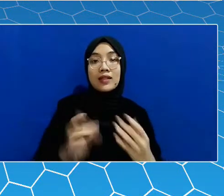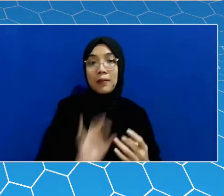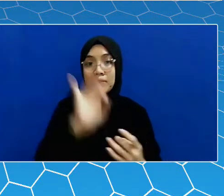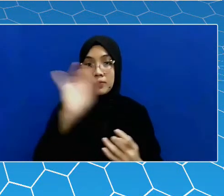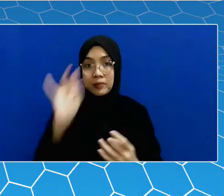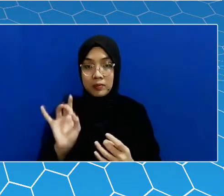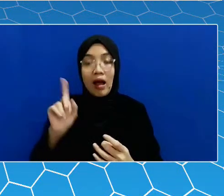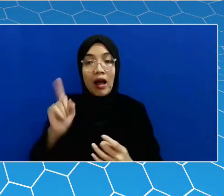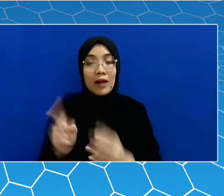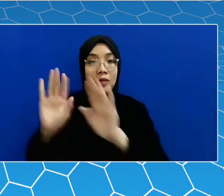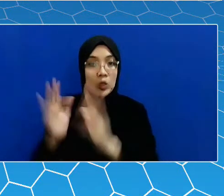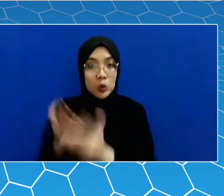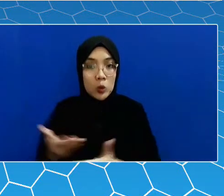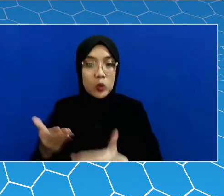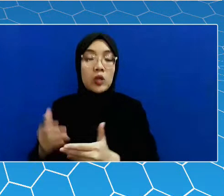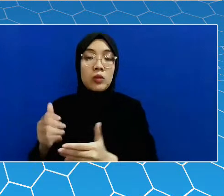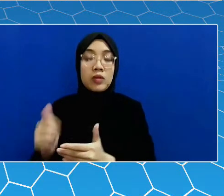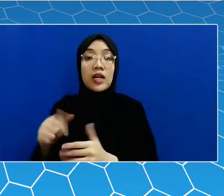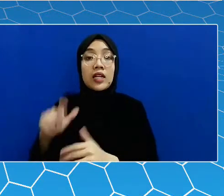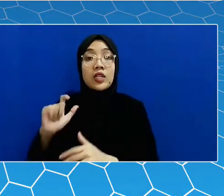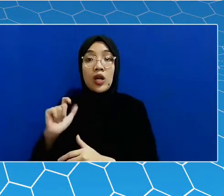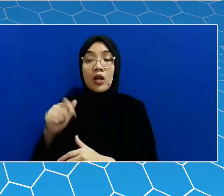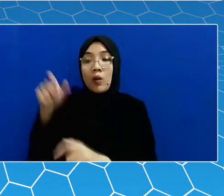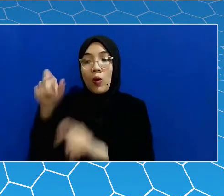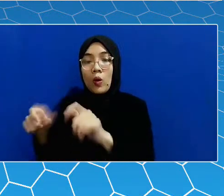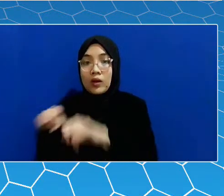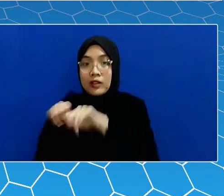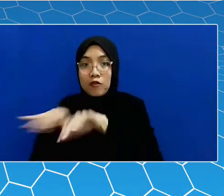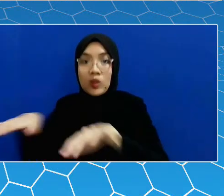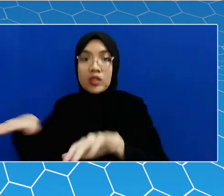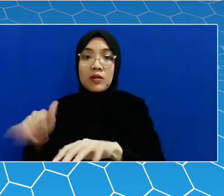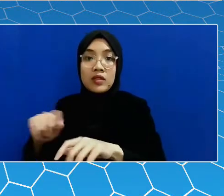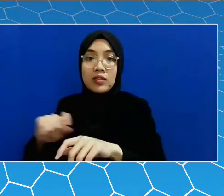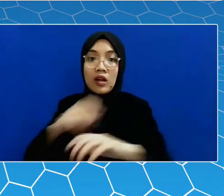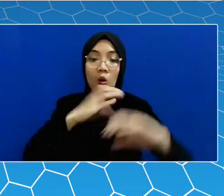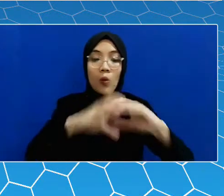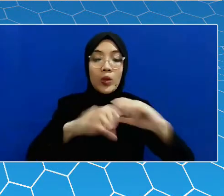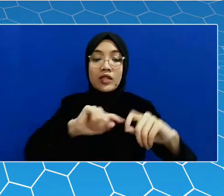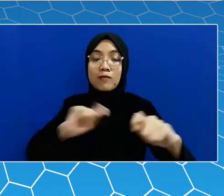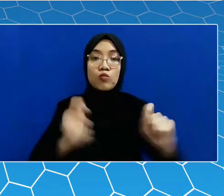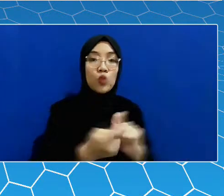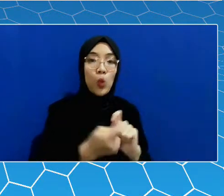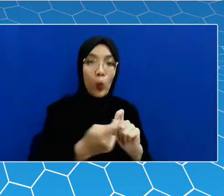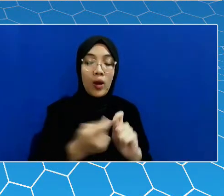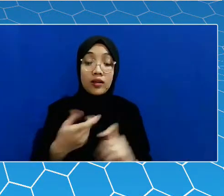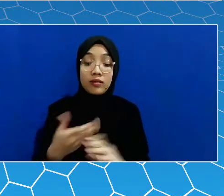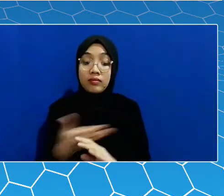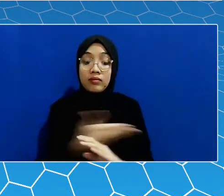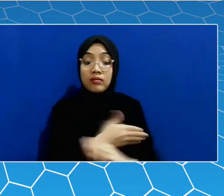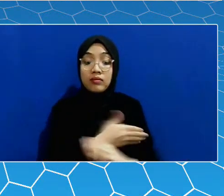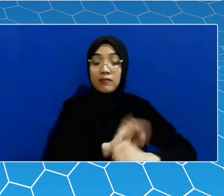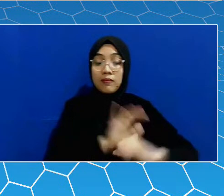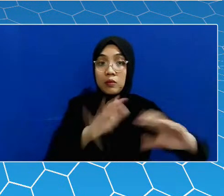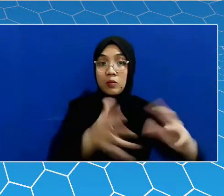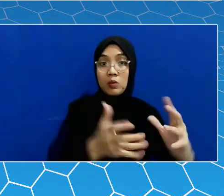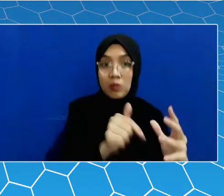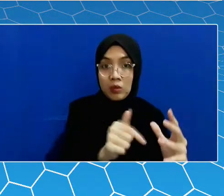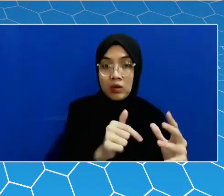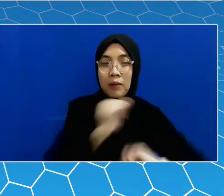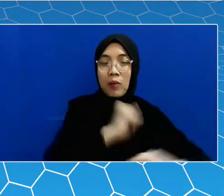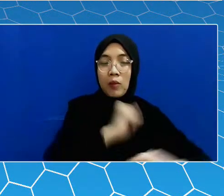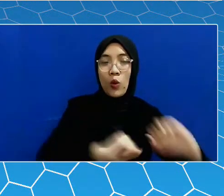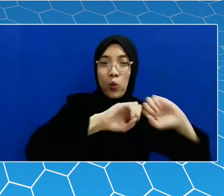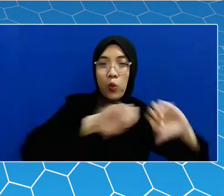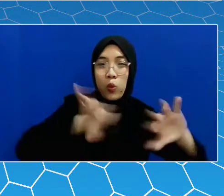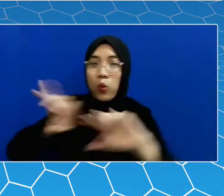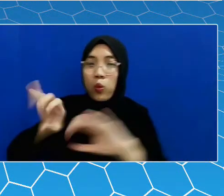to change the way of our communication. So previously in pre-pandemic, we do the promotion and prevention program using offline meeting,